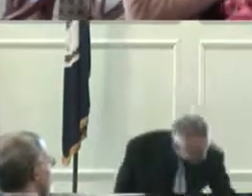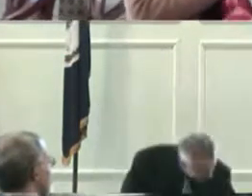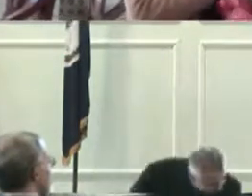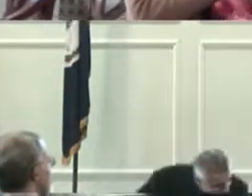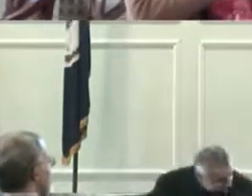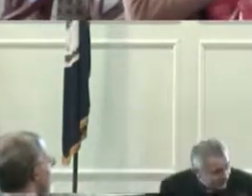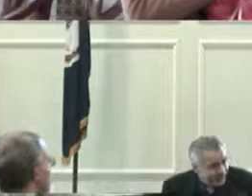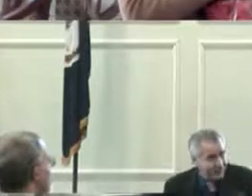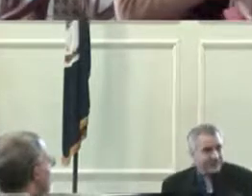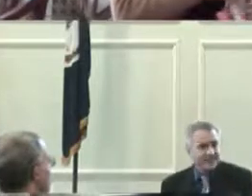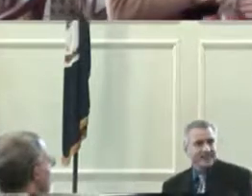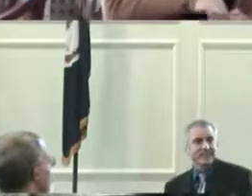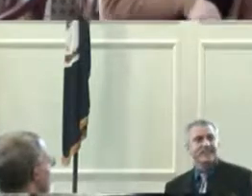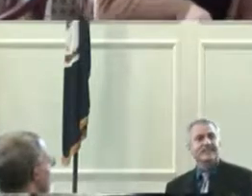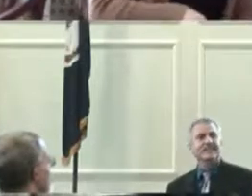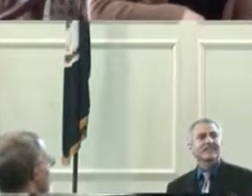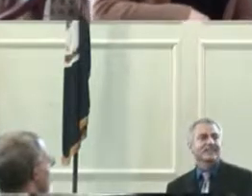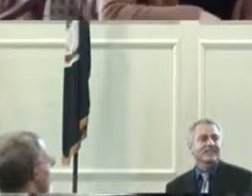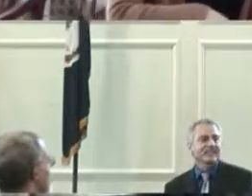Velna Wright.